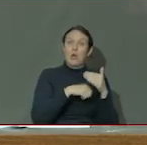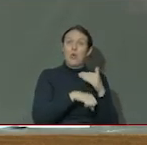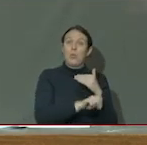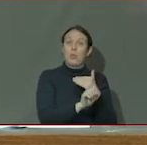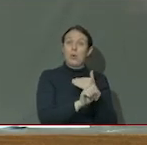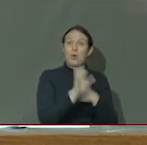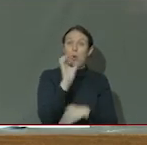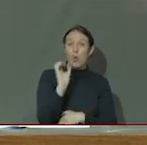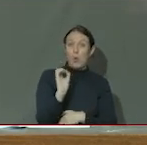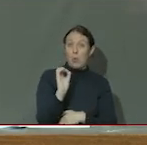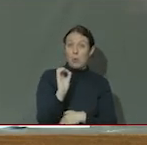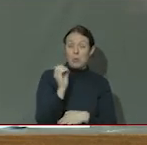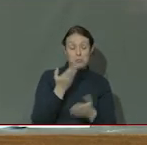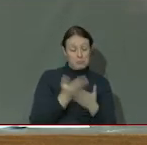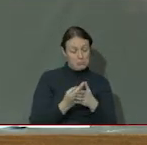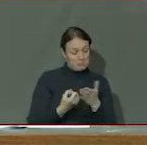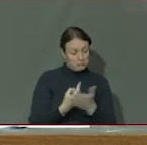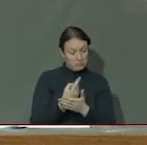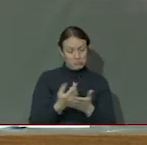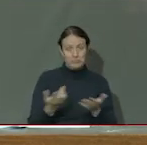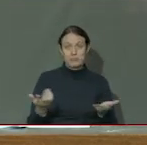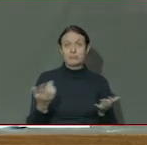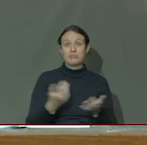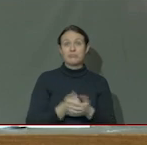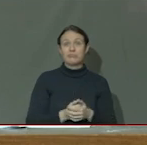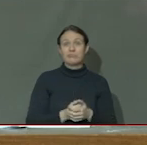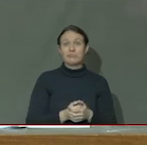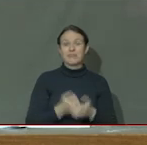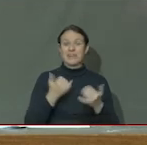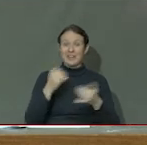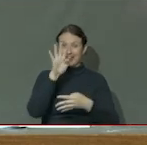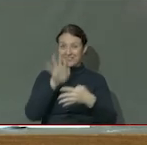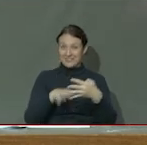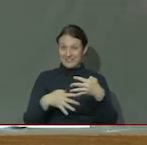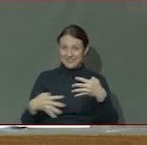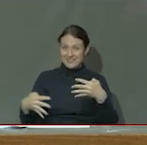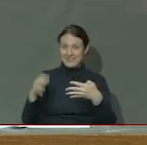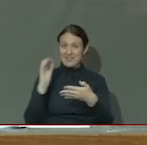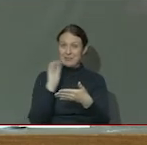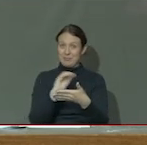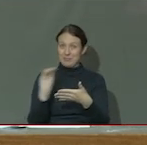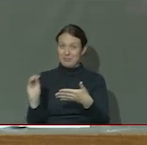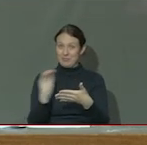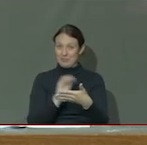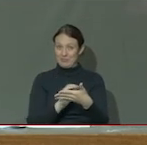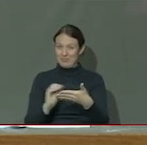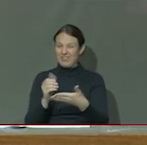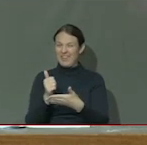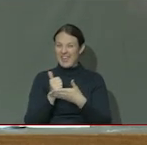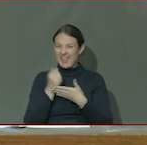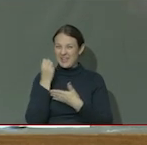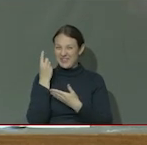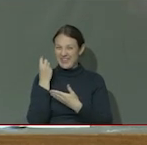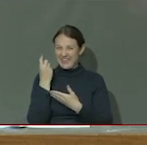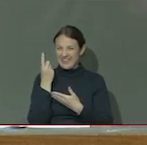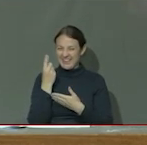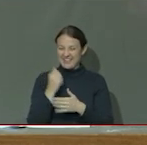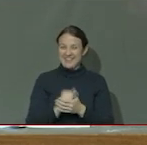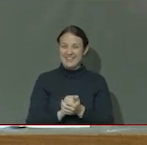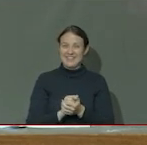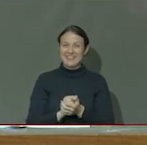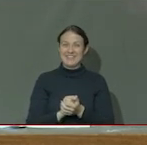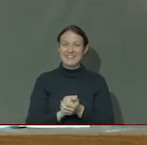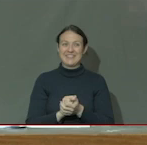blood group O. Now you've put it in a Punnett square just for you to understand. If we would put it in a Punnett square, it